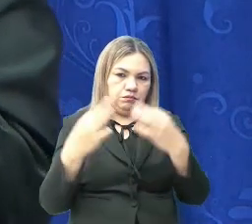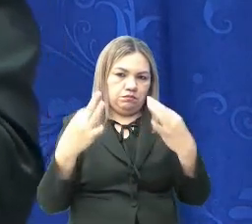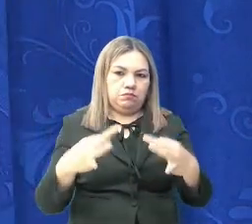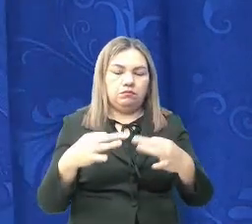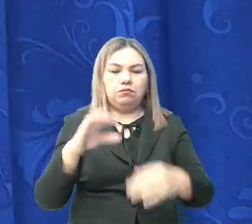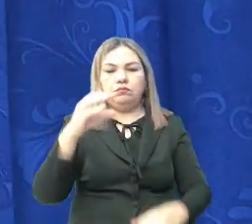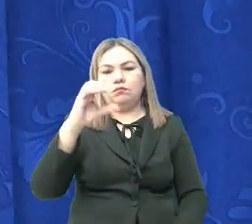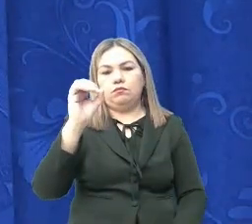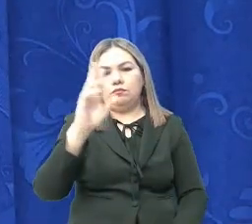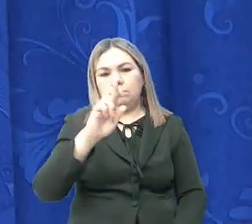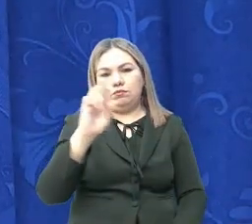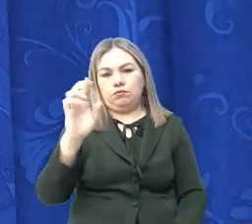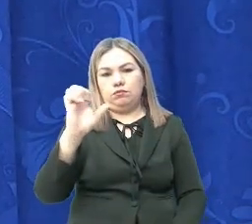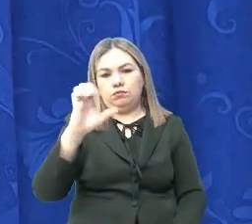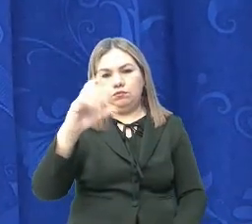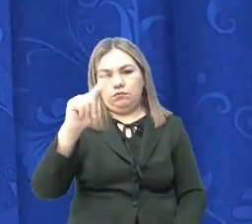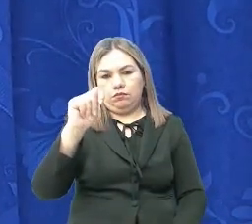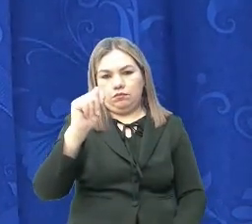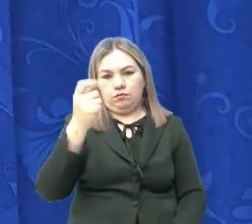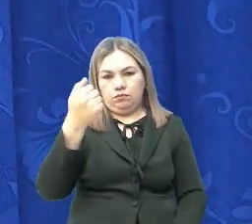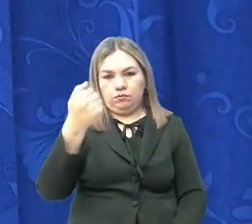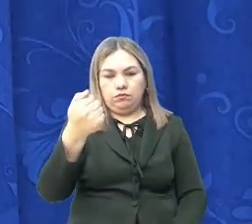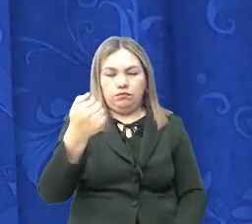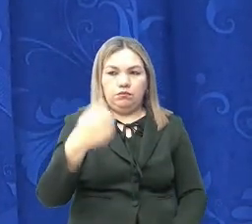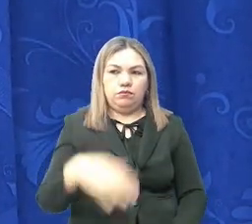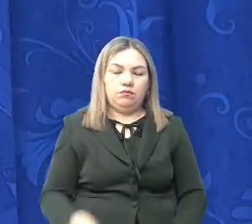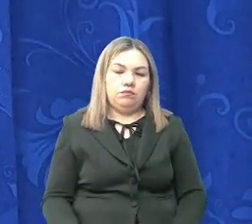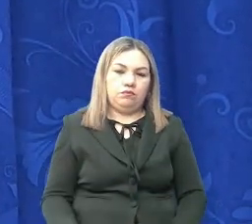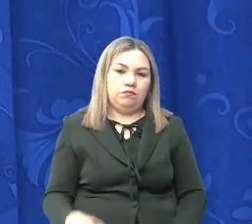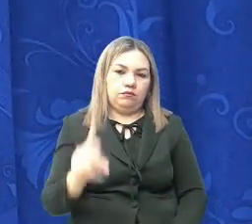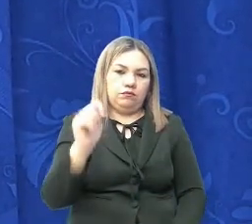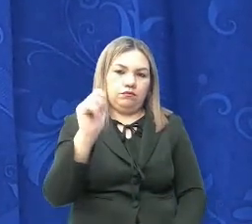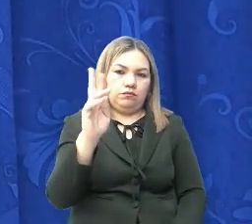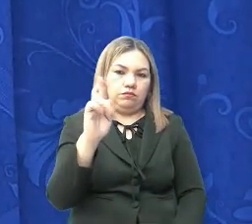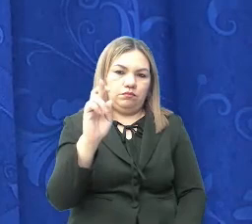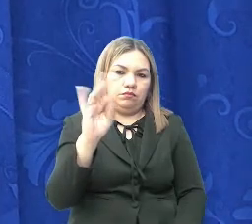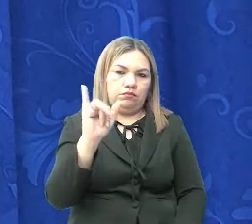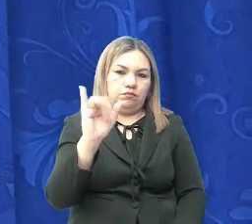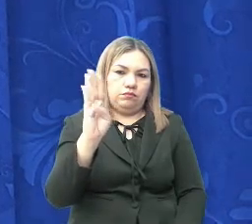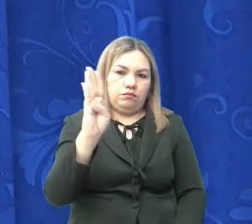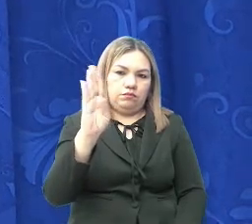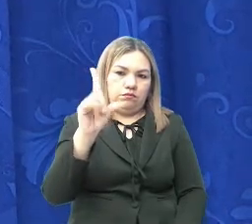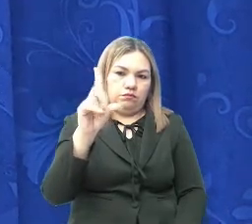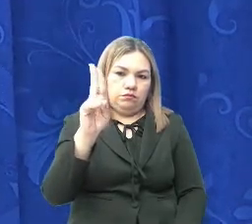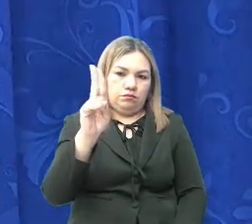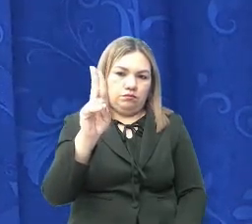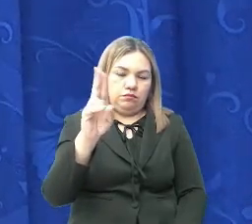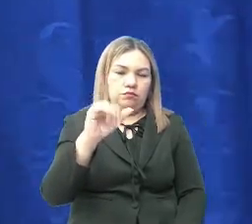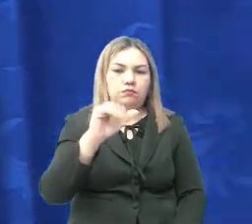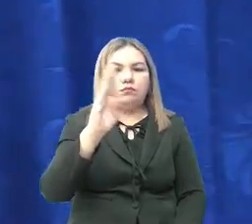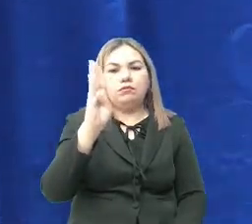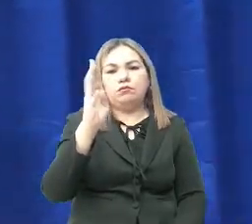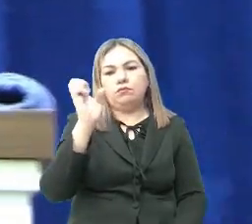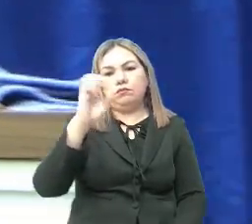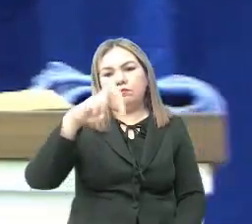people. And he was a Benjamin. He was the tribe of Benjamin. It means that Benjamin